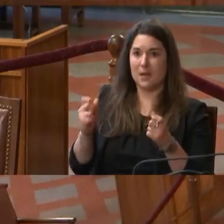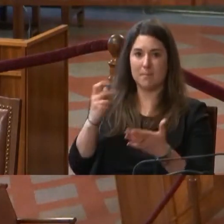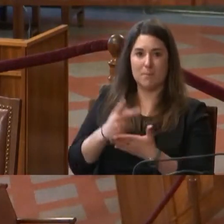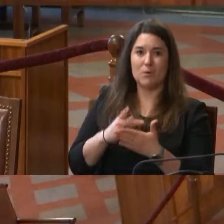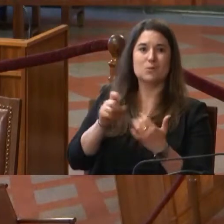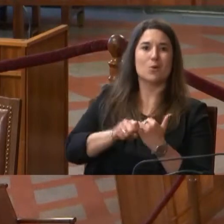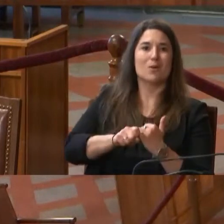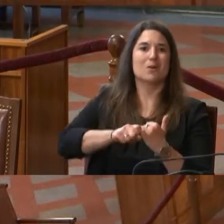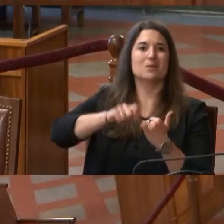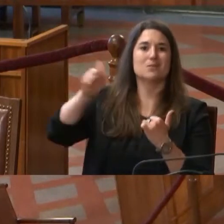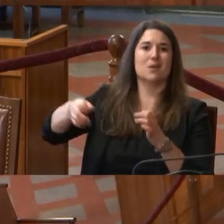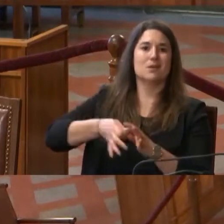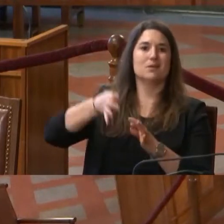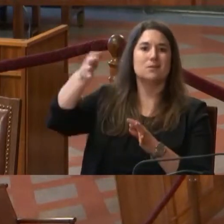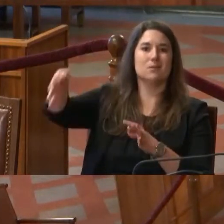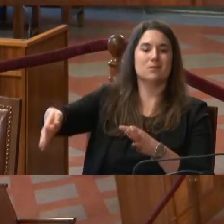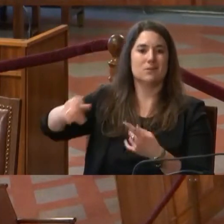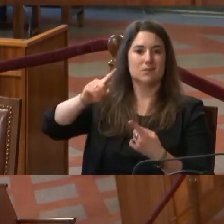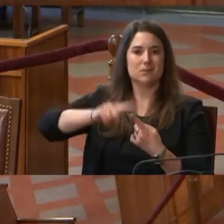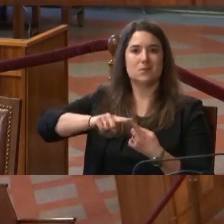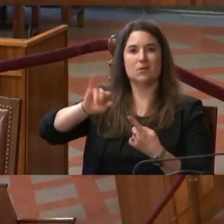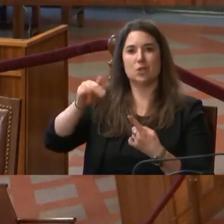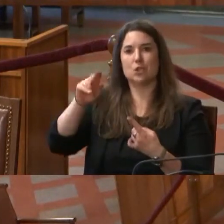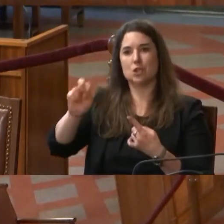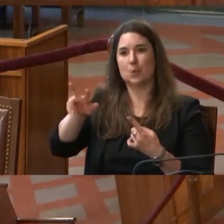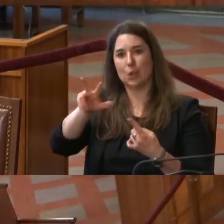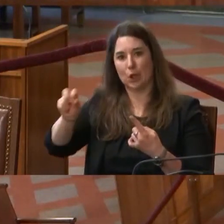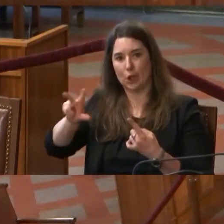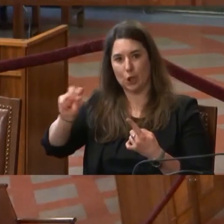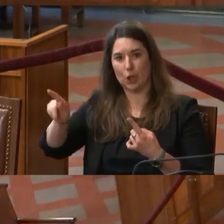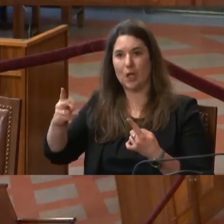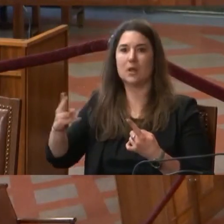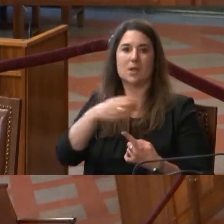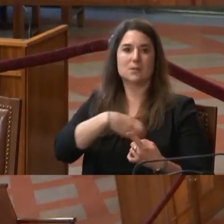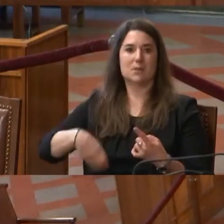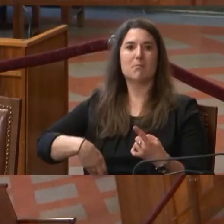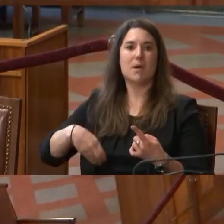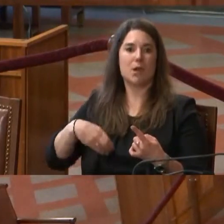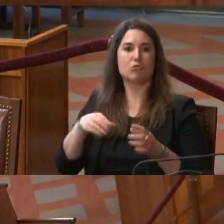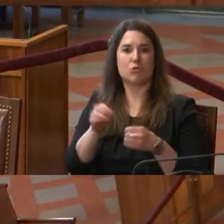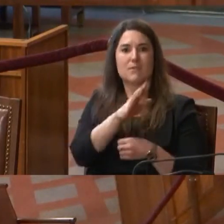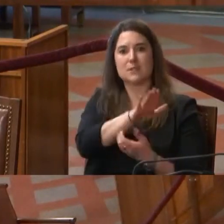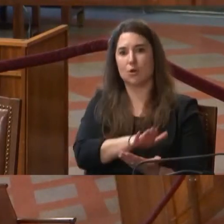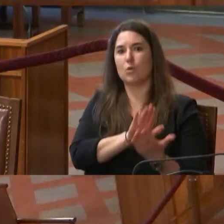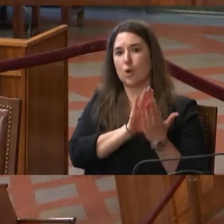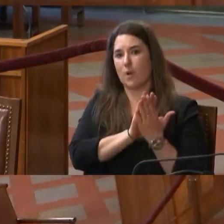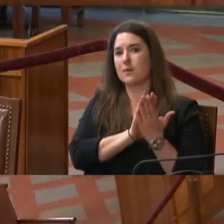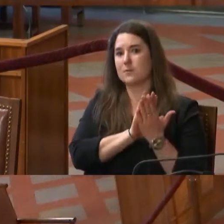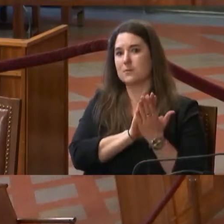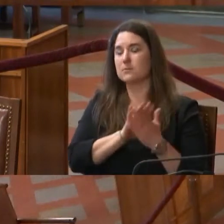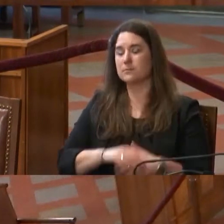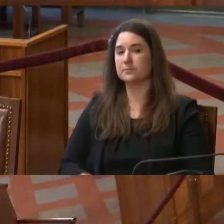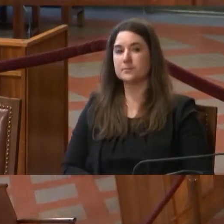it till the 30th of June is what the mayor's office had requested. So.